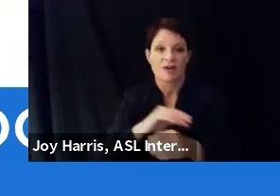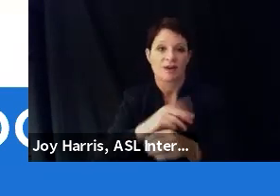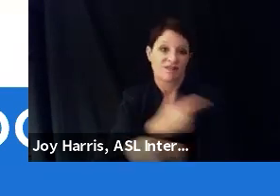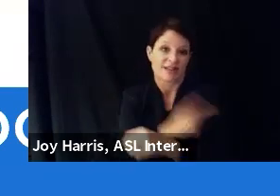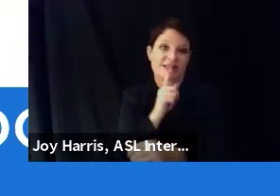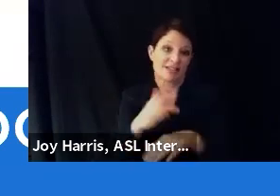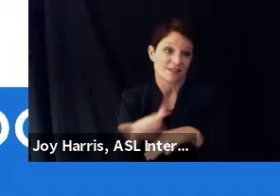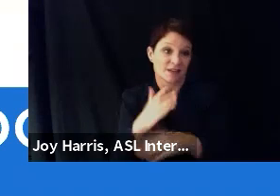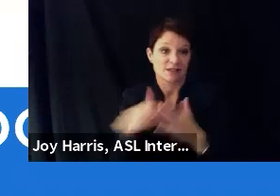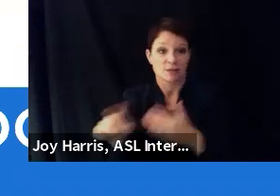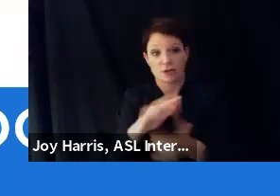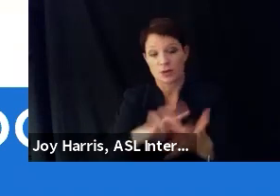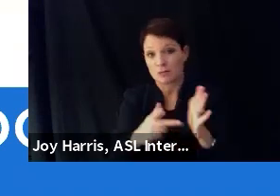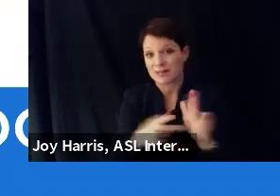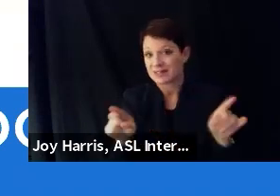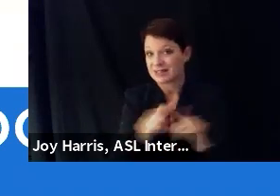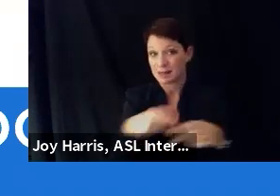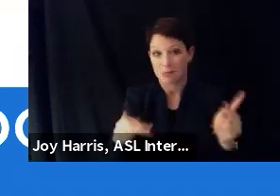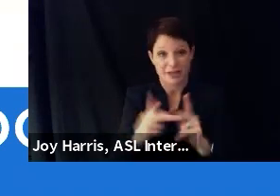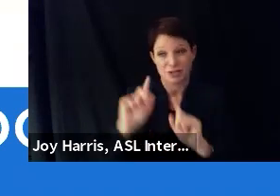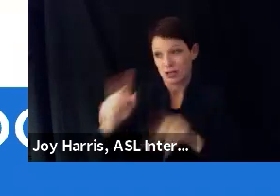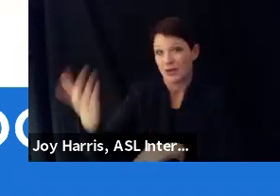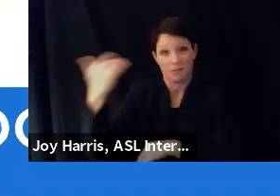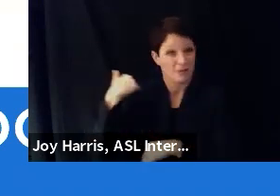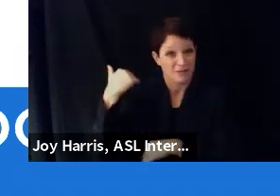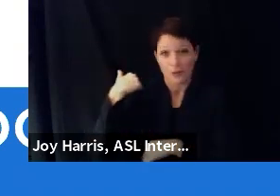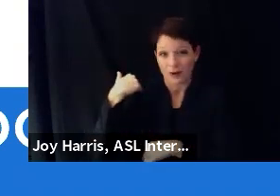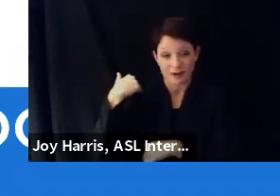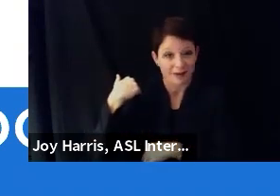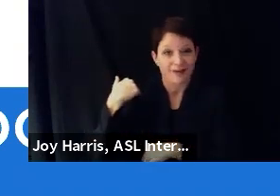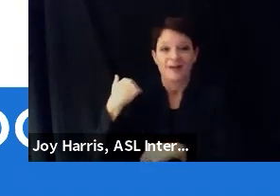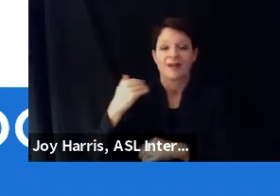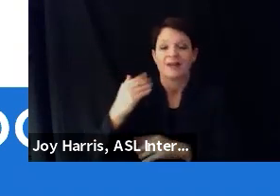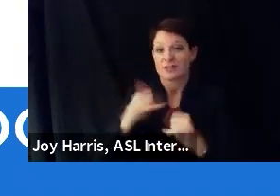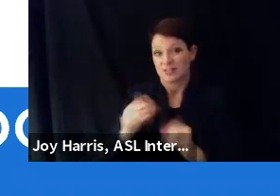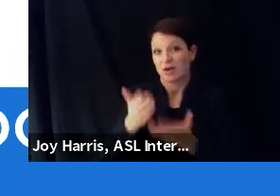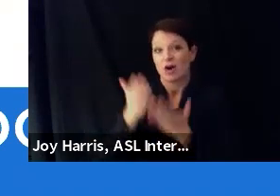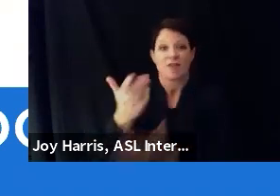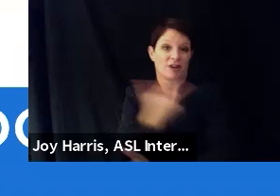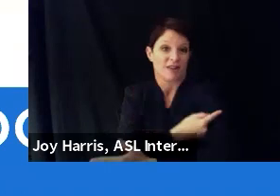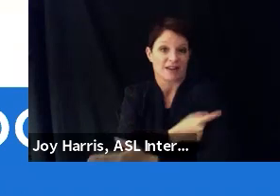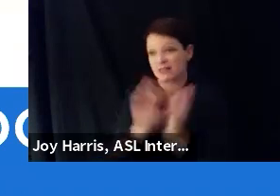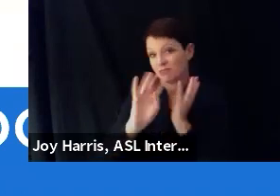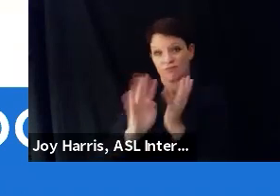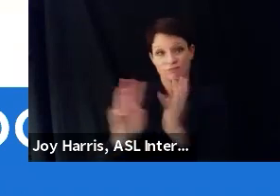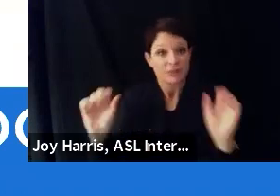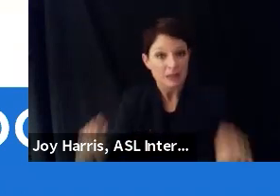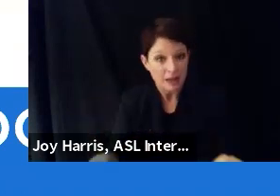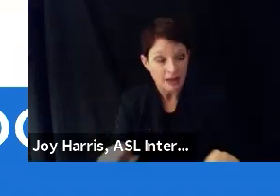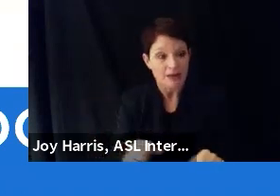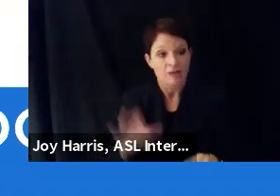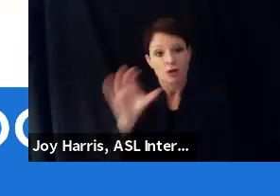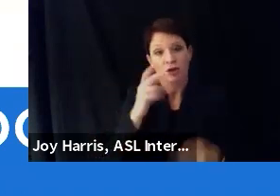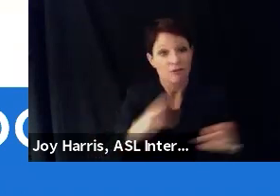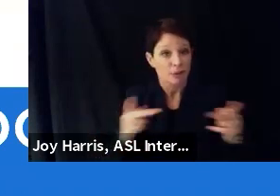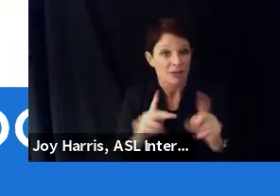for some of you, that might mean the same place that you got your first doses might still be offering vaccines and you can go there. If you're looking for a